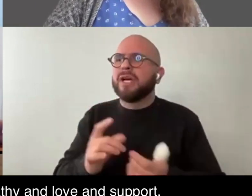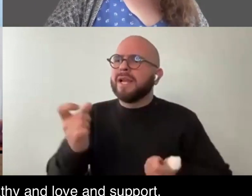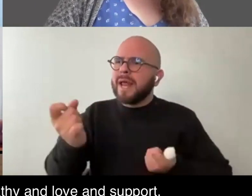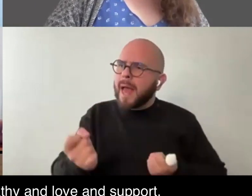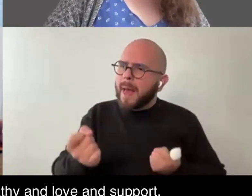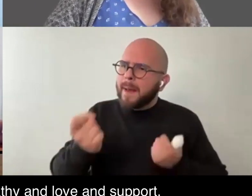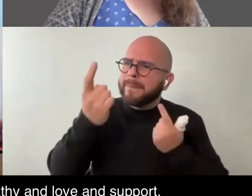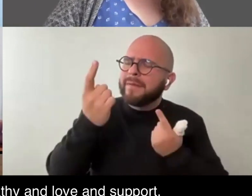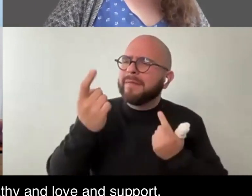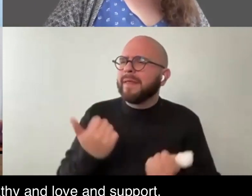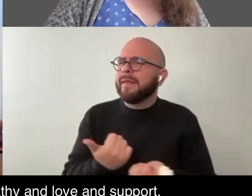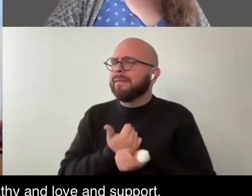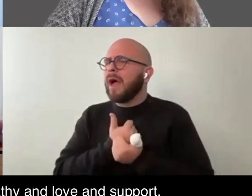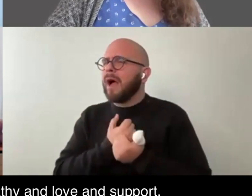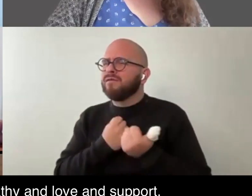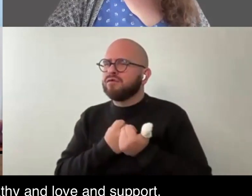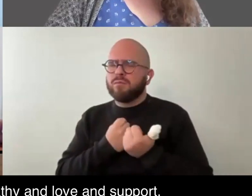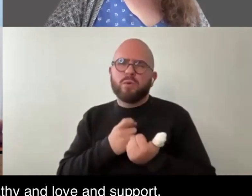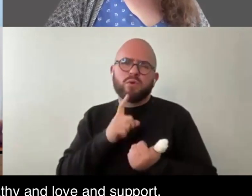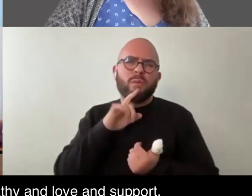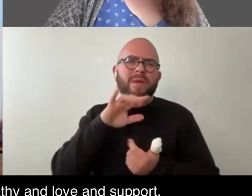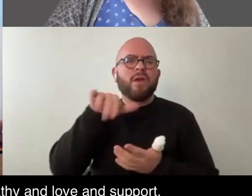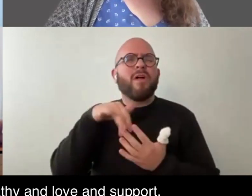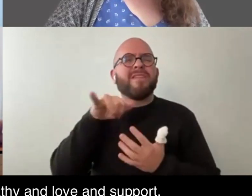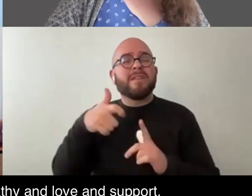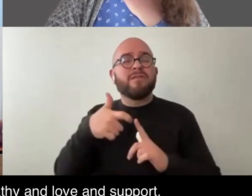support. Right. So we don't want to